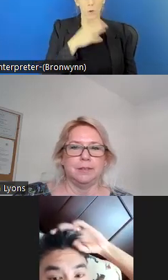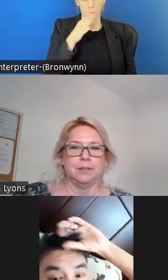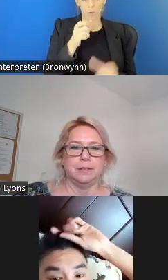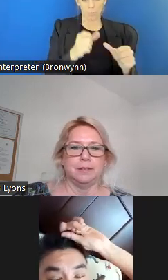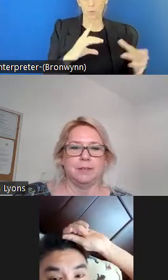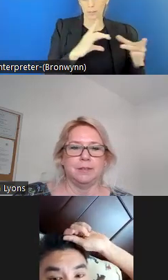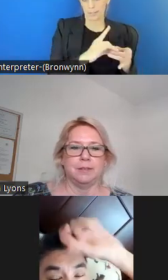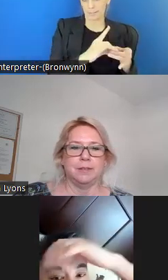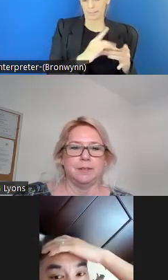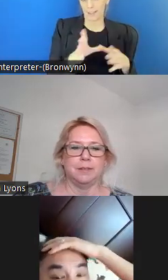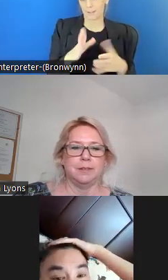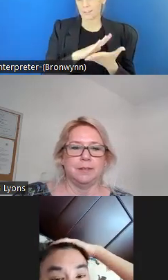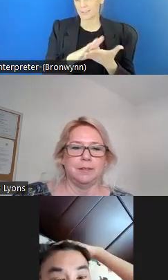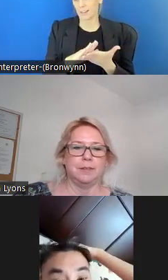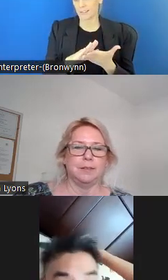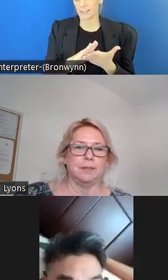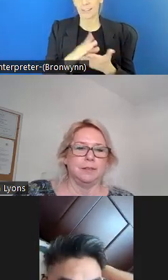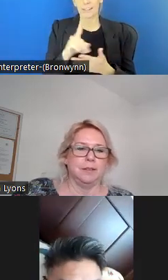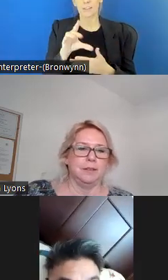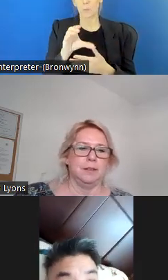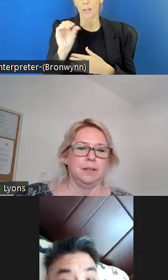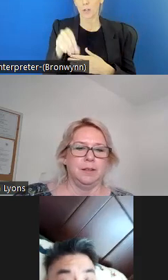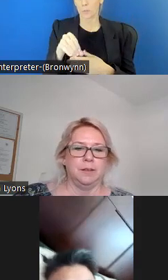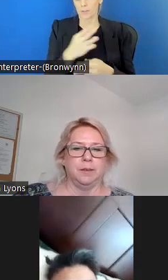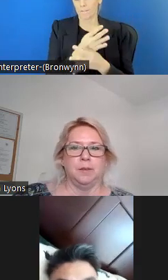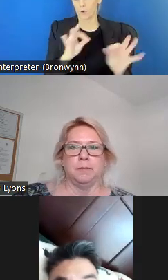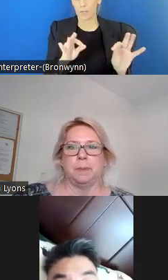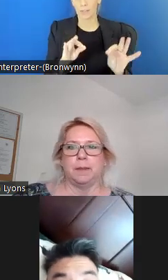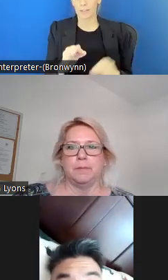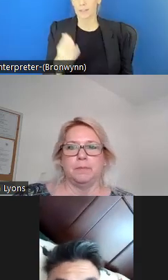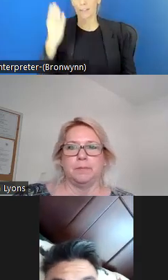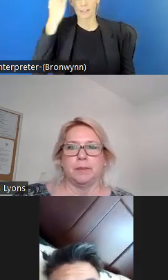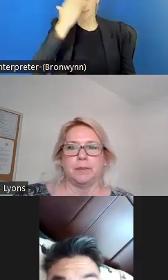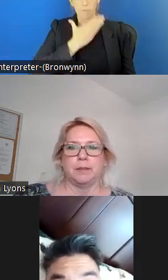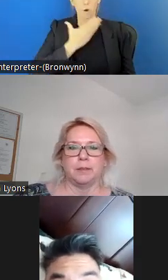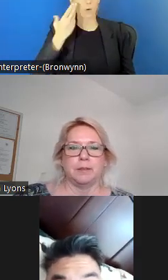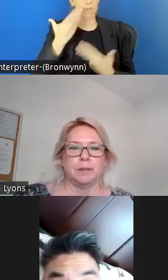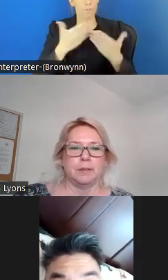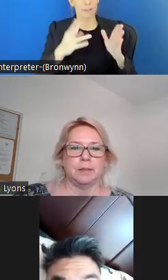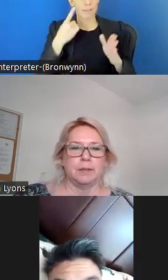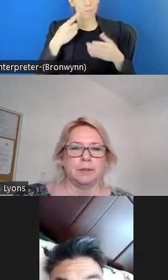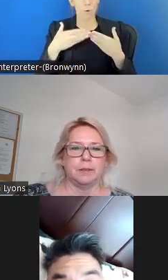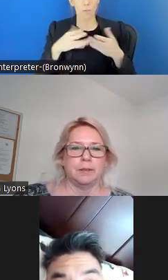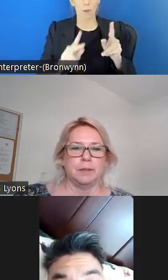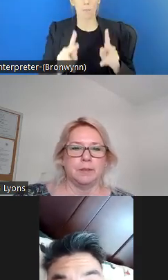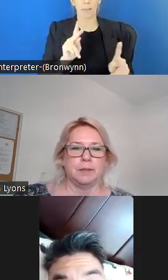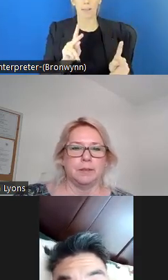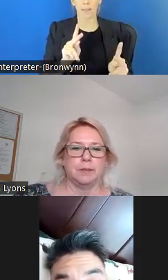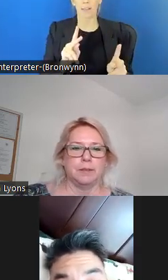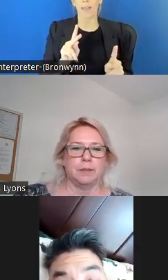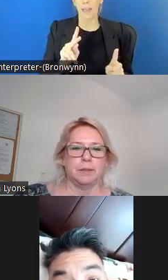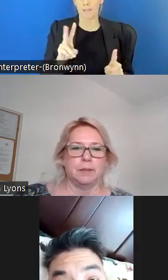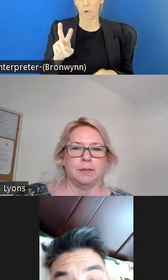and 100% free. Voc Rehab will share access with everybody, all agencies and anyone who wants to use it. And it will